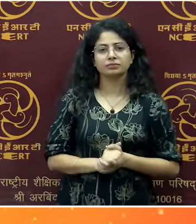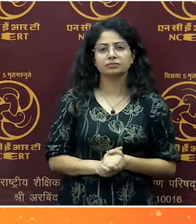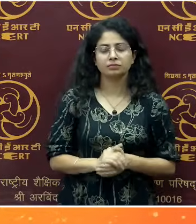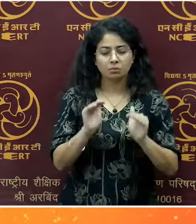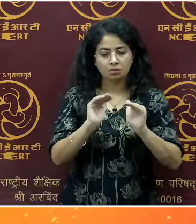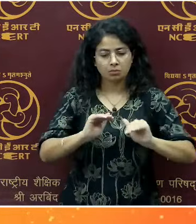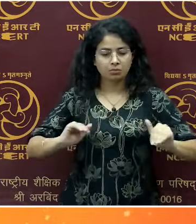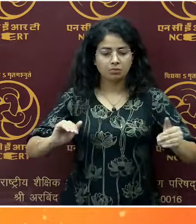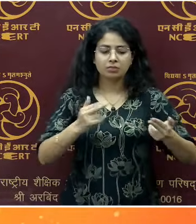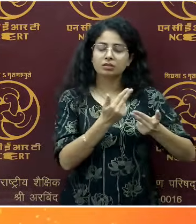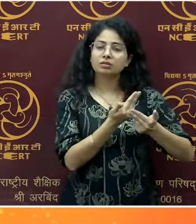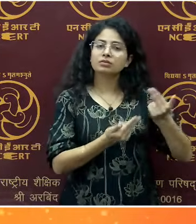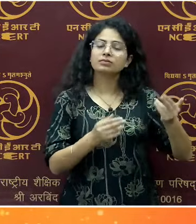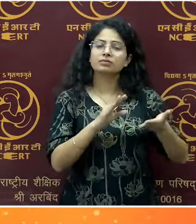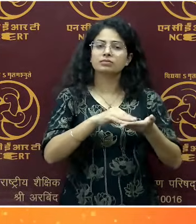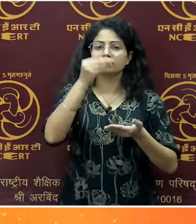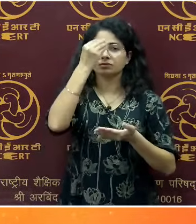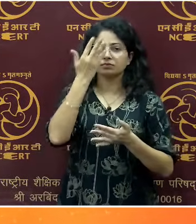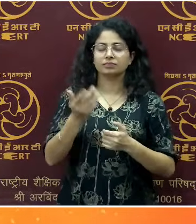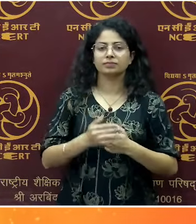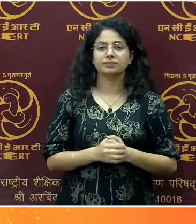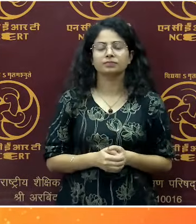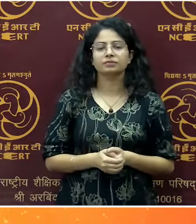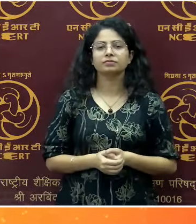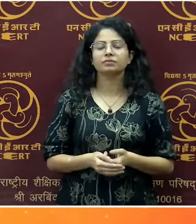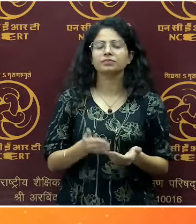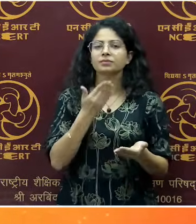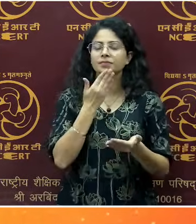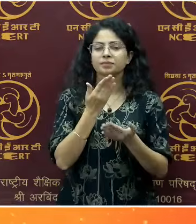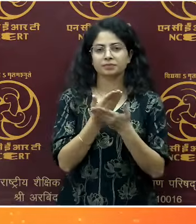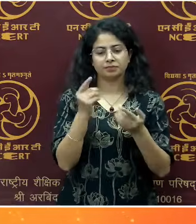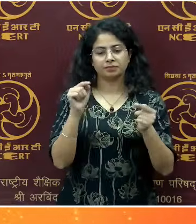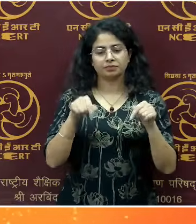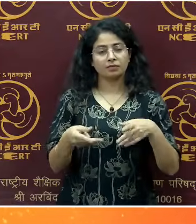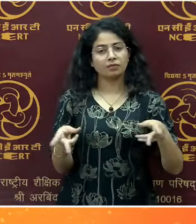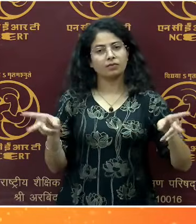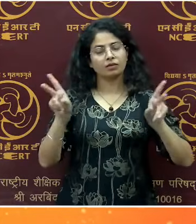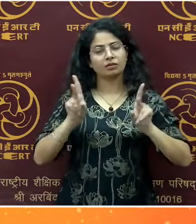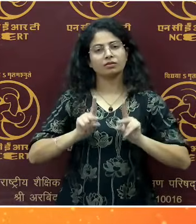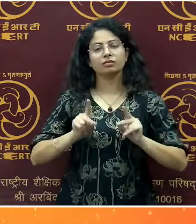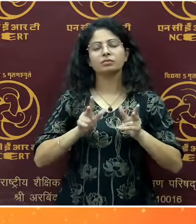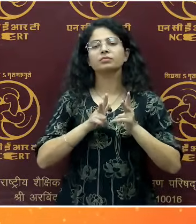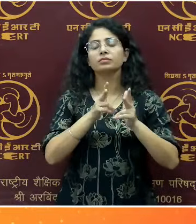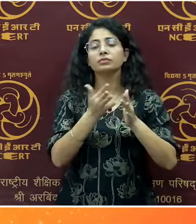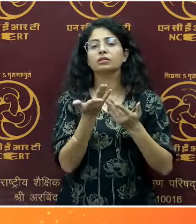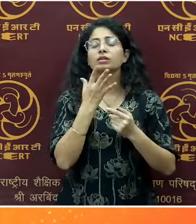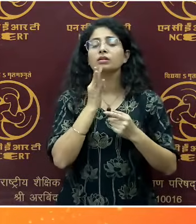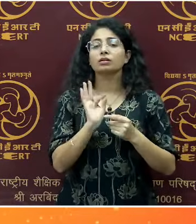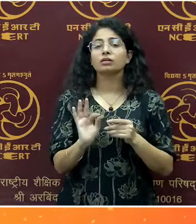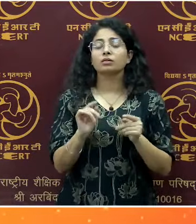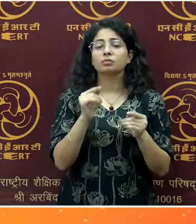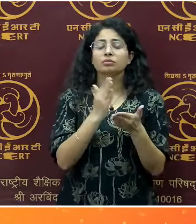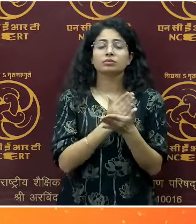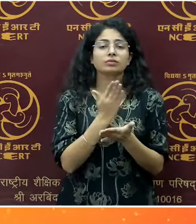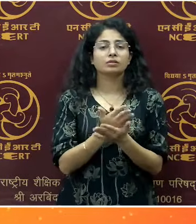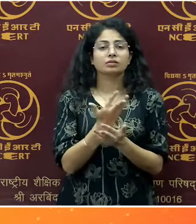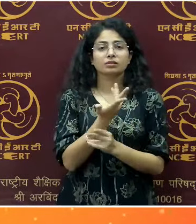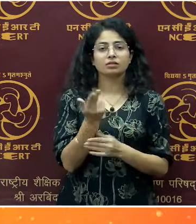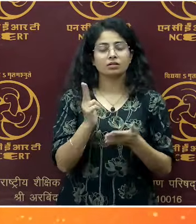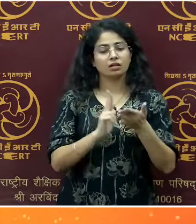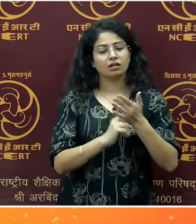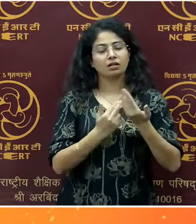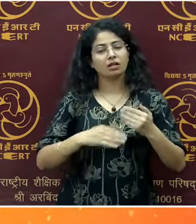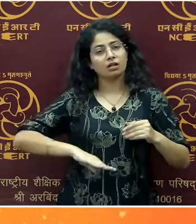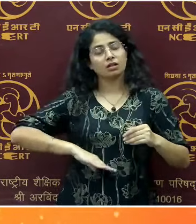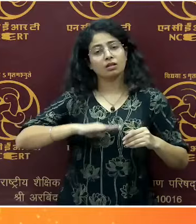learning from the story? So for this, thank you Harpreet ma'am, I just repeated once again the most important lesson. Nature has